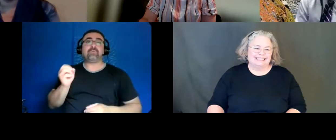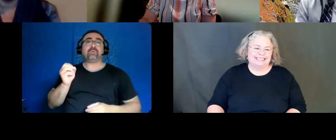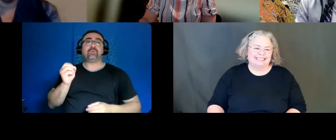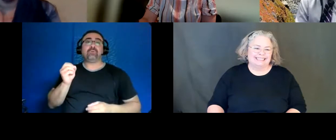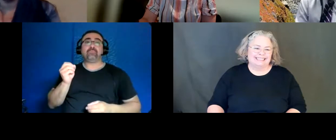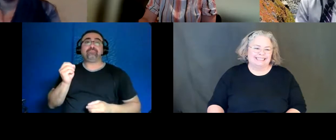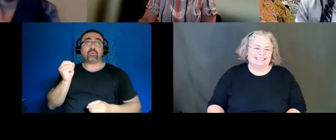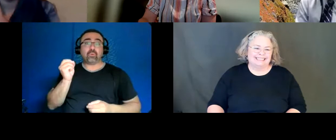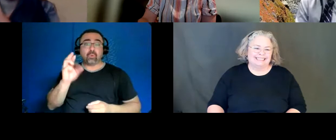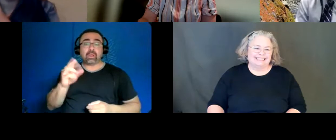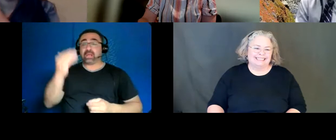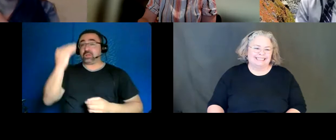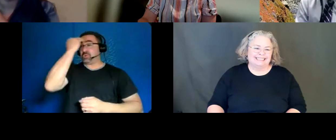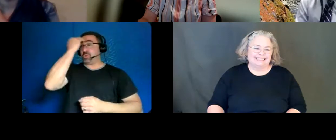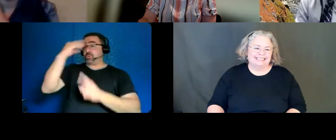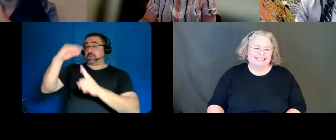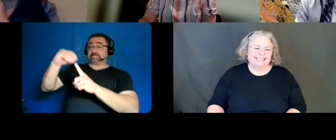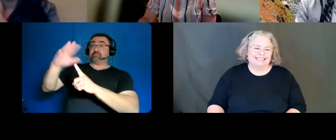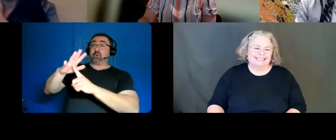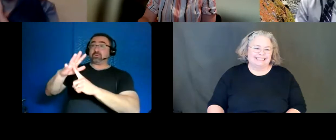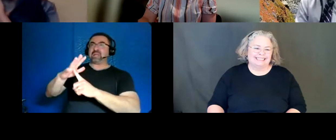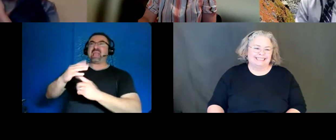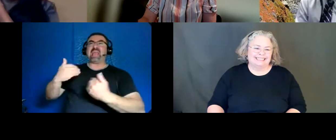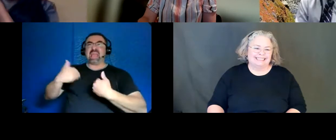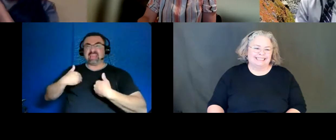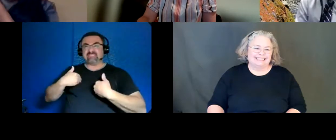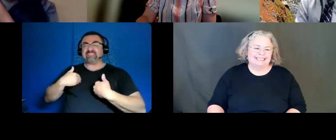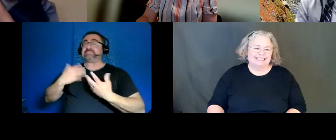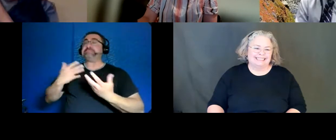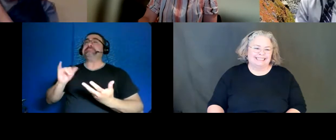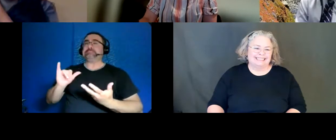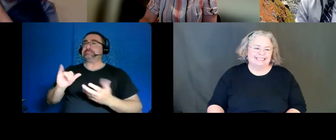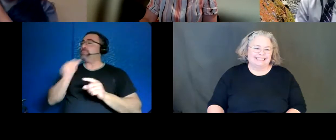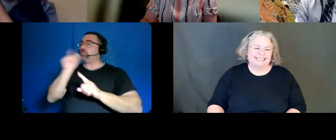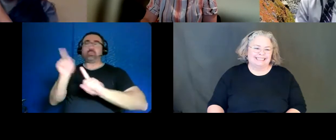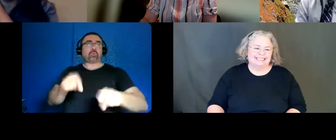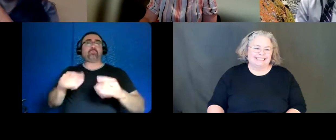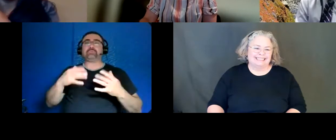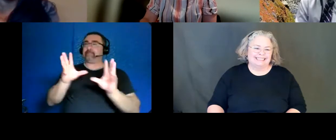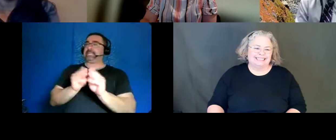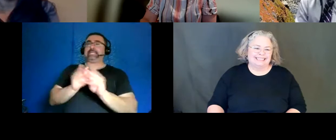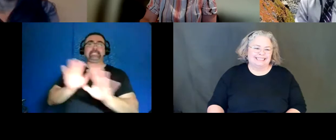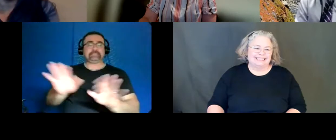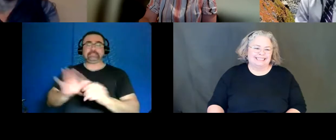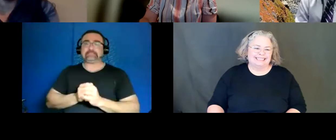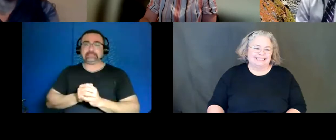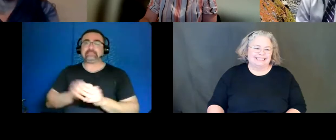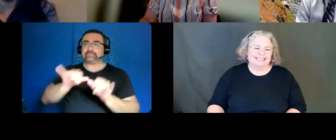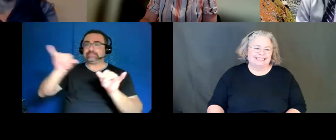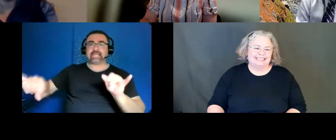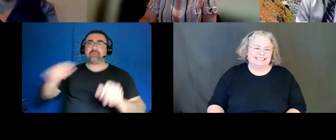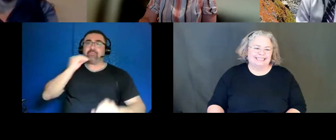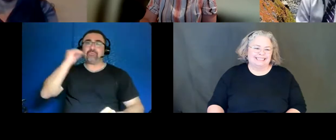knowingly or know of an exposure to someone with COVID, that they do not attend the meeting.